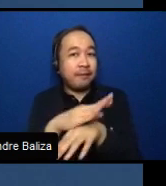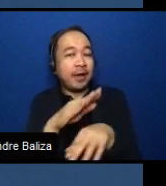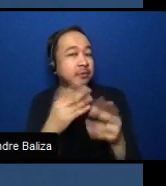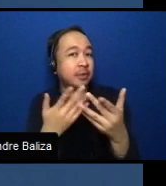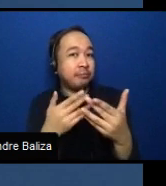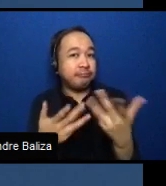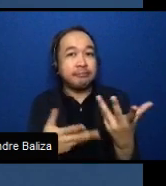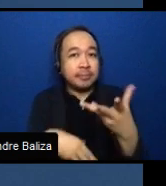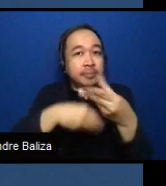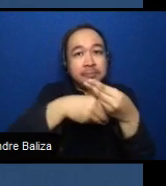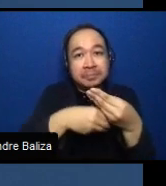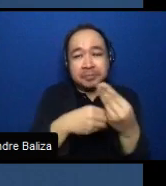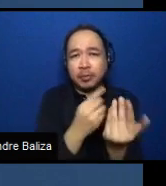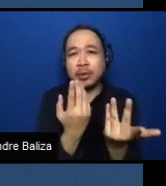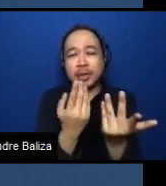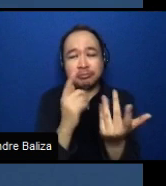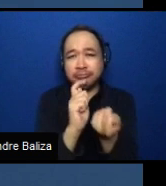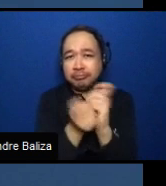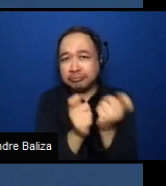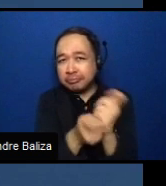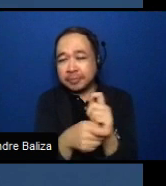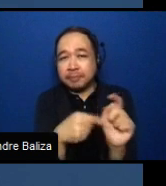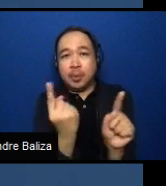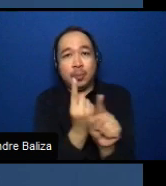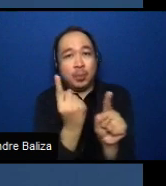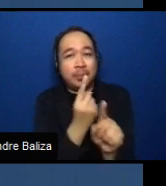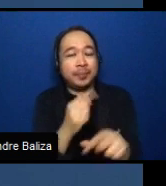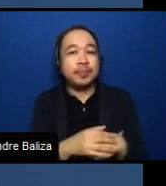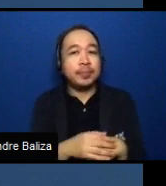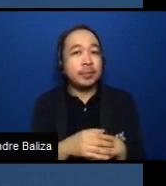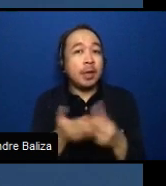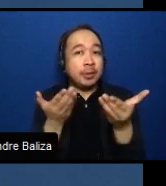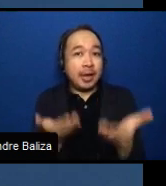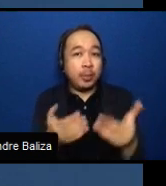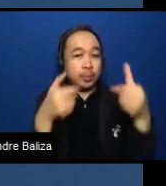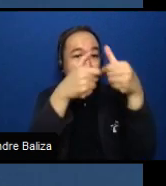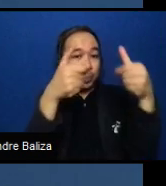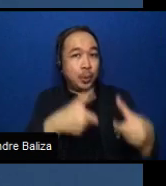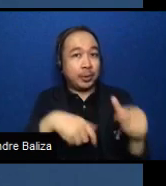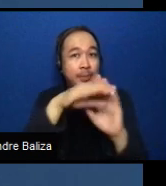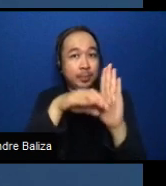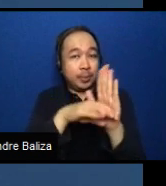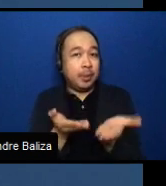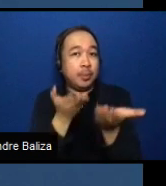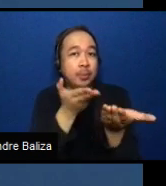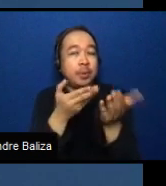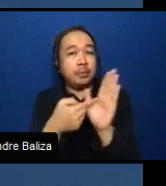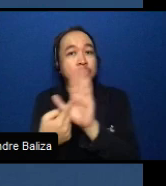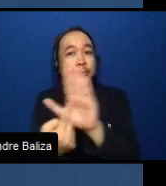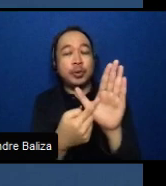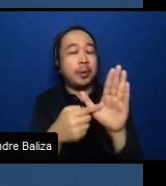as appropriate. Today, the monitoring framework is presented to members and associate members